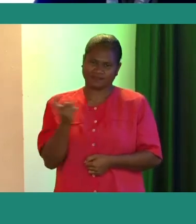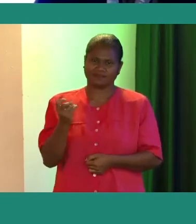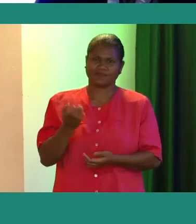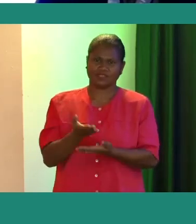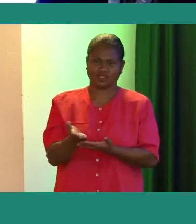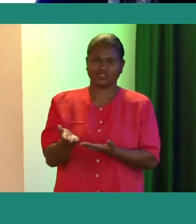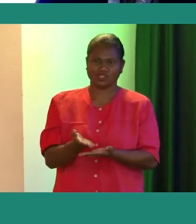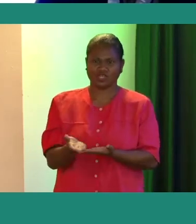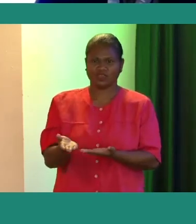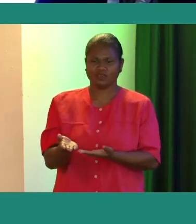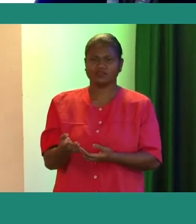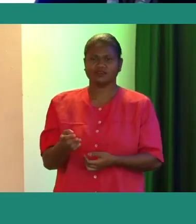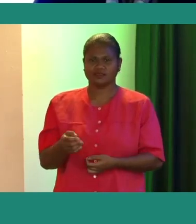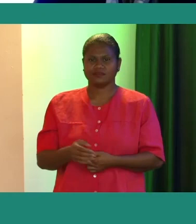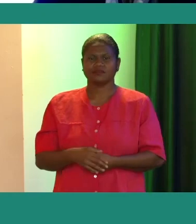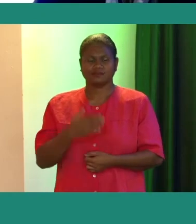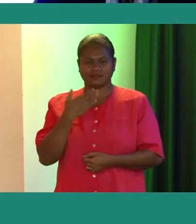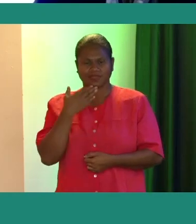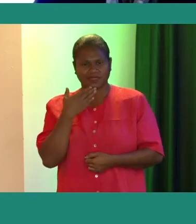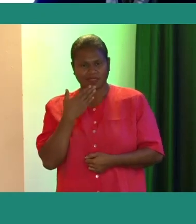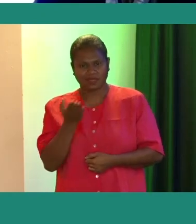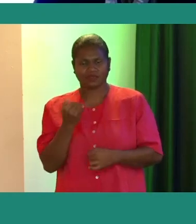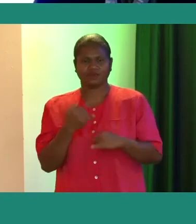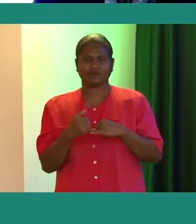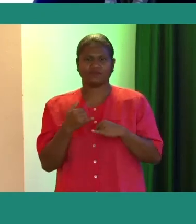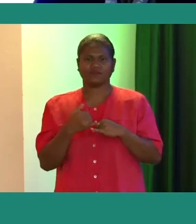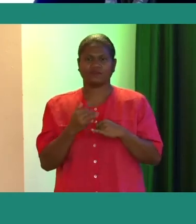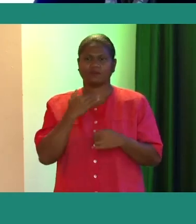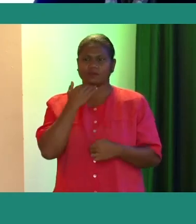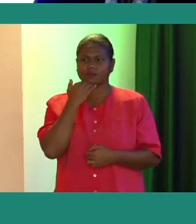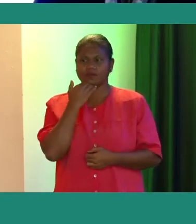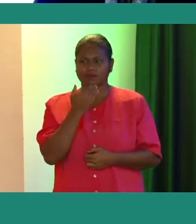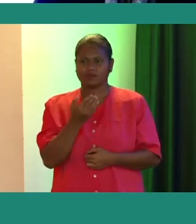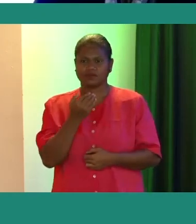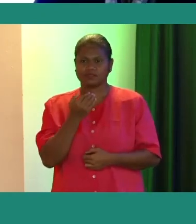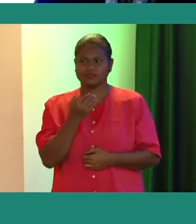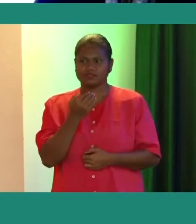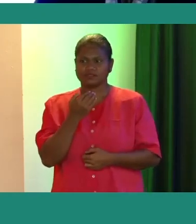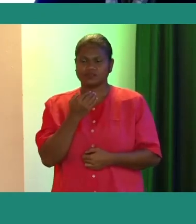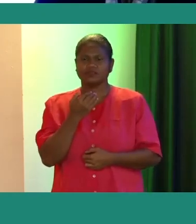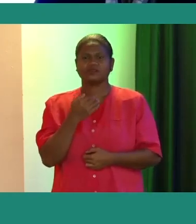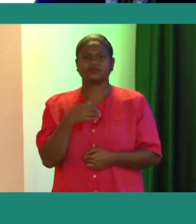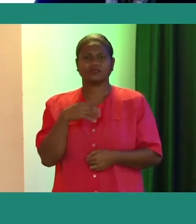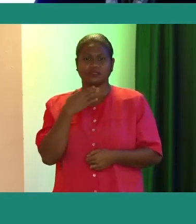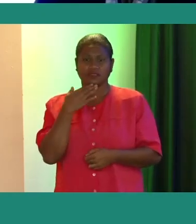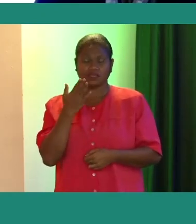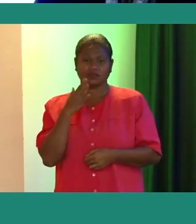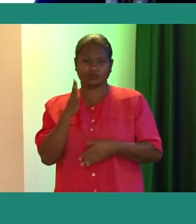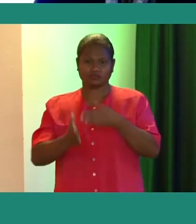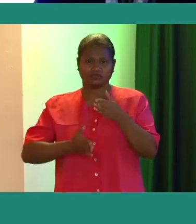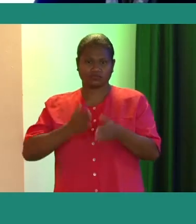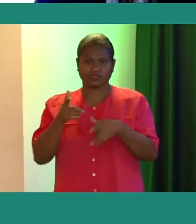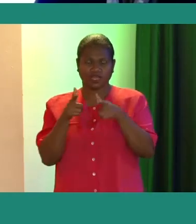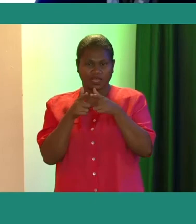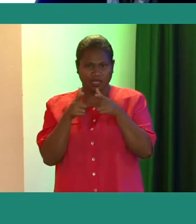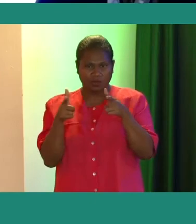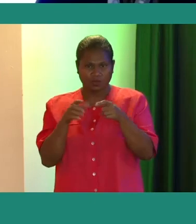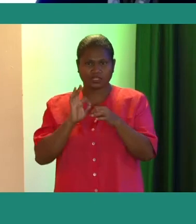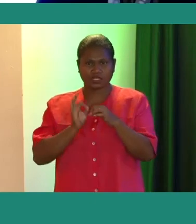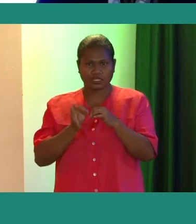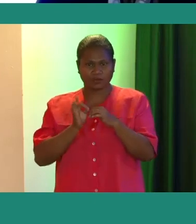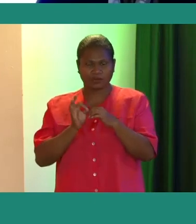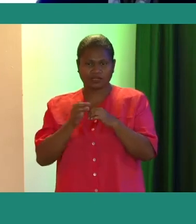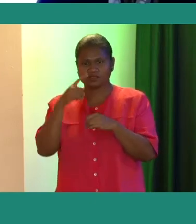part of this event. So thank you very much. Thank you to our sign interpreter too, for our